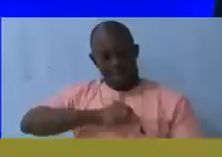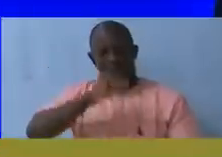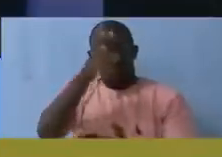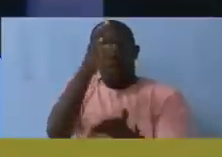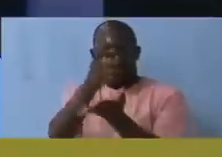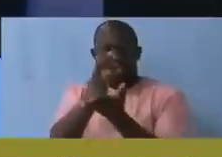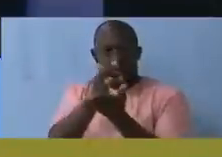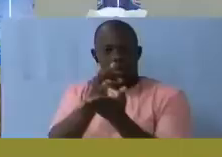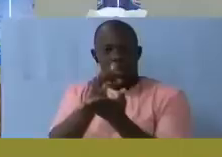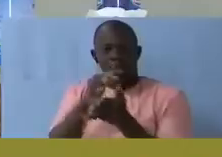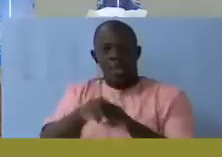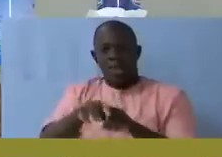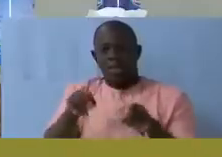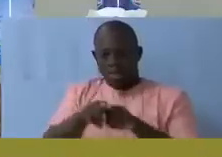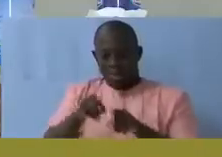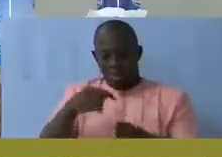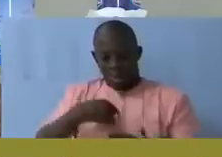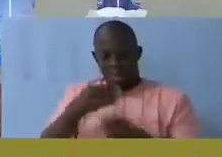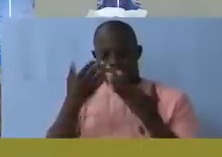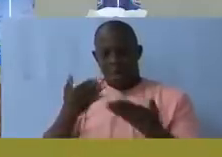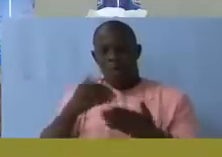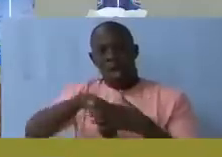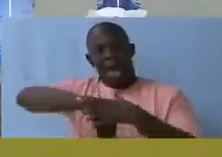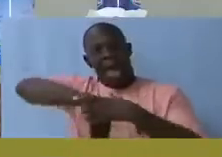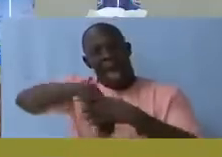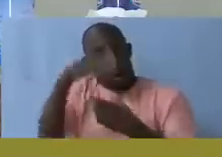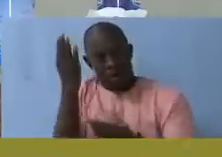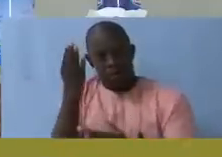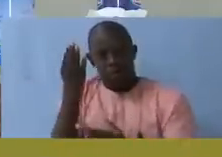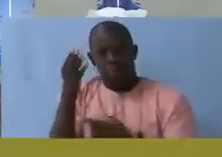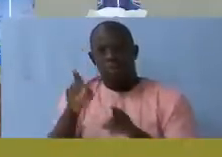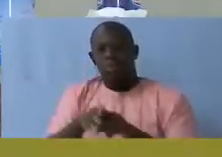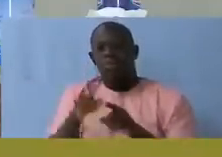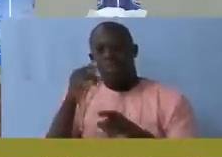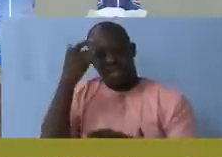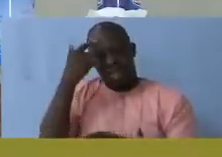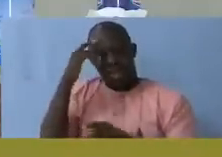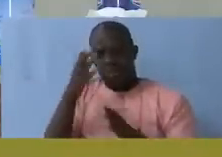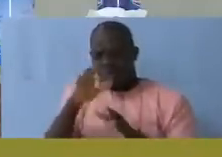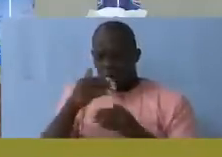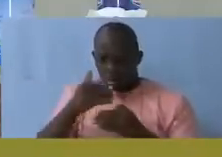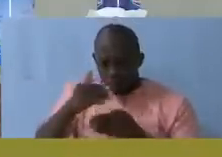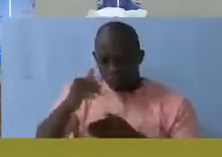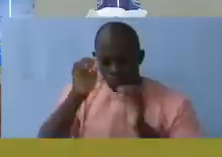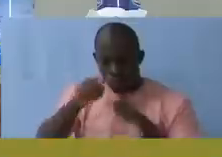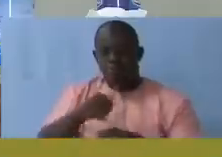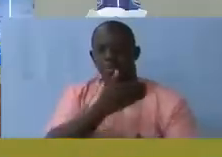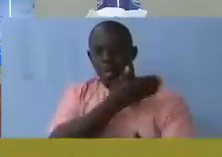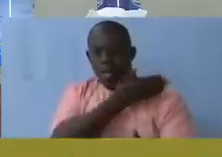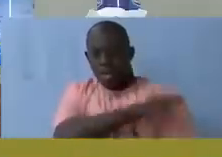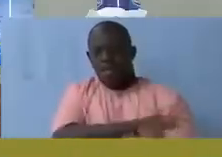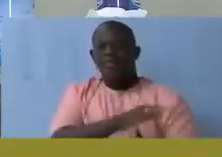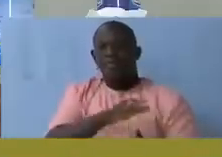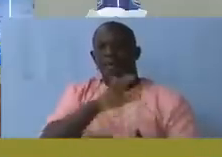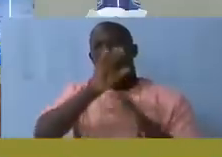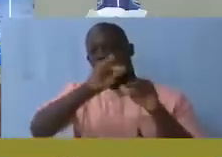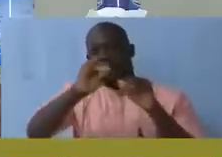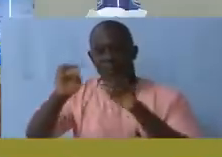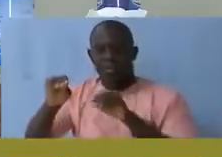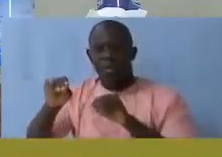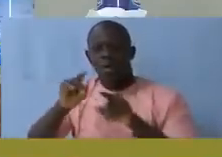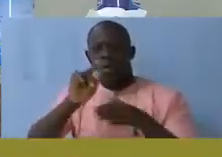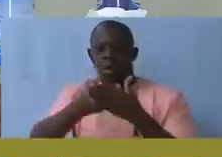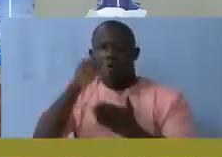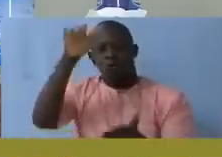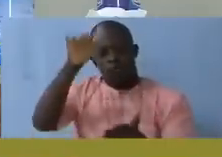it's out of the system, but he might give up or limit his activities. And I